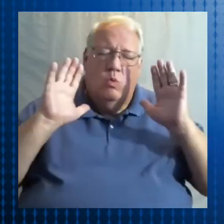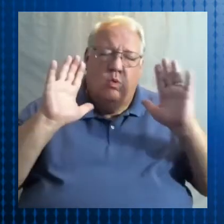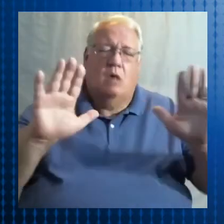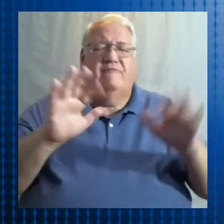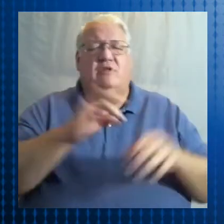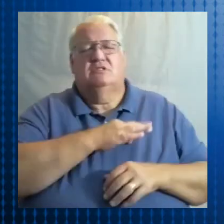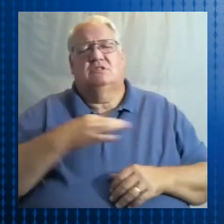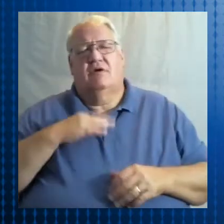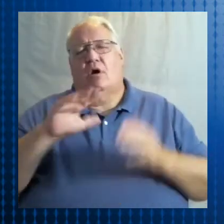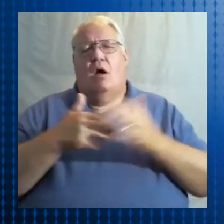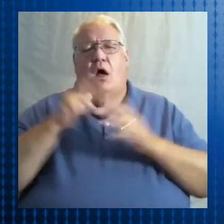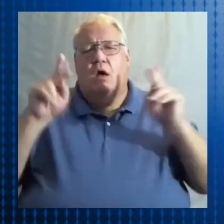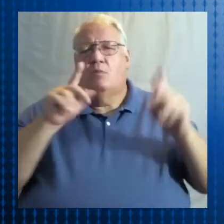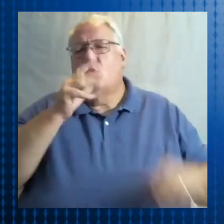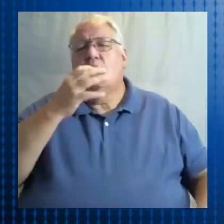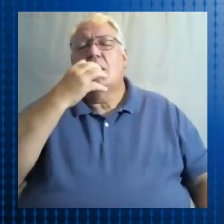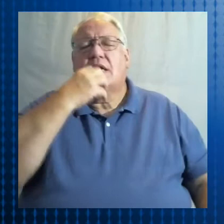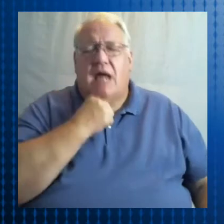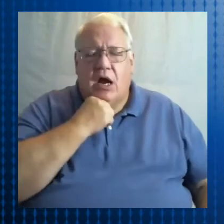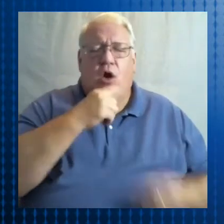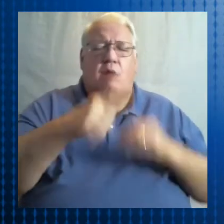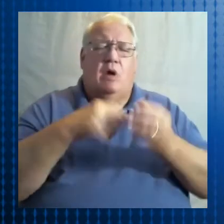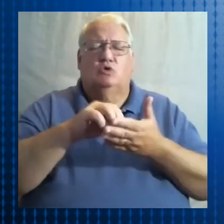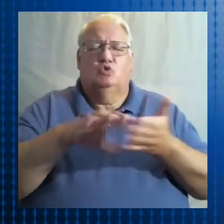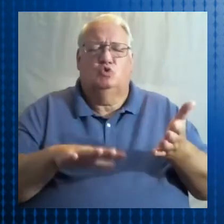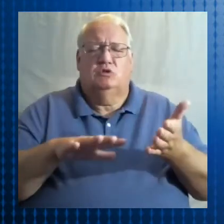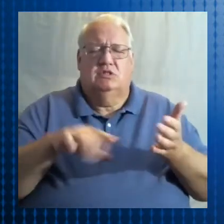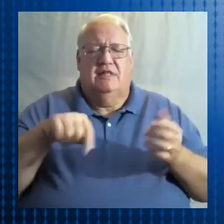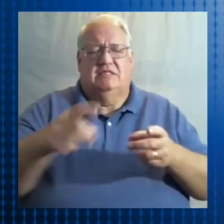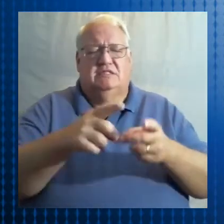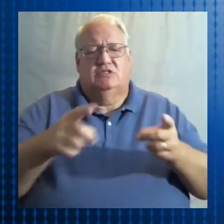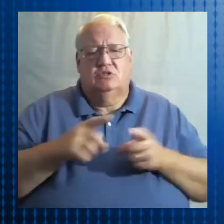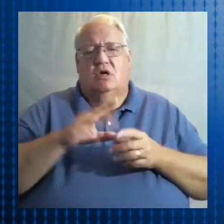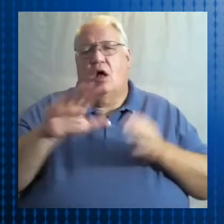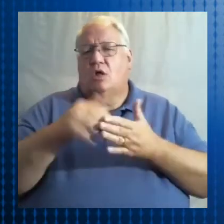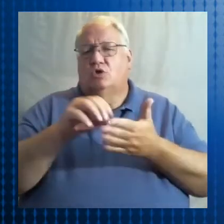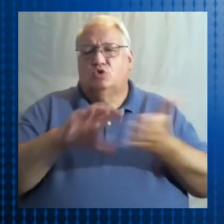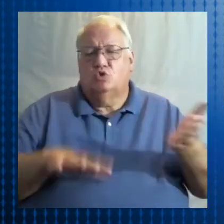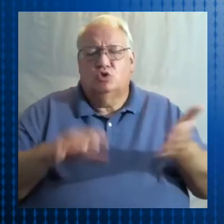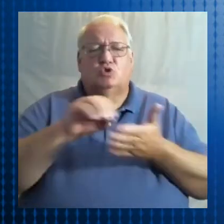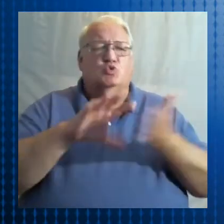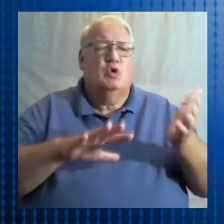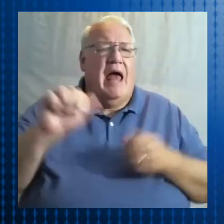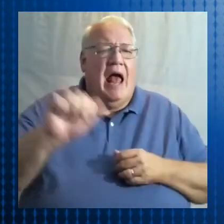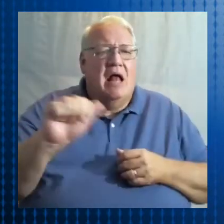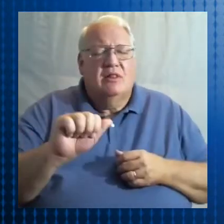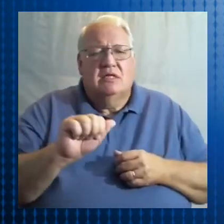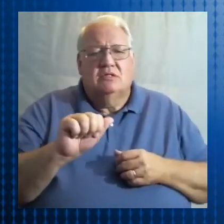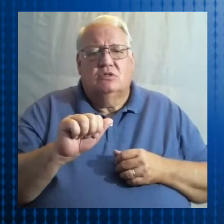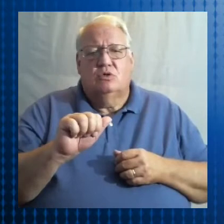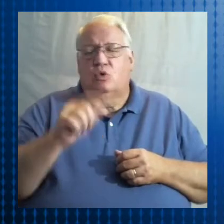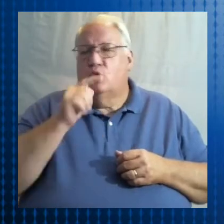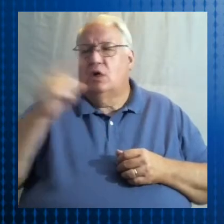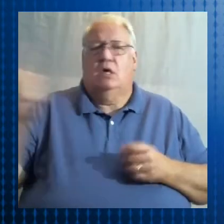and all people that care about the kids in this district. To the students and student athletes that have stopped me through the